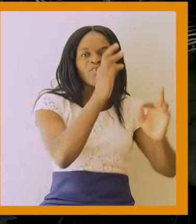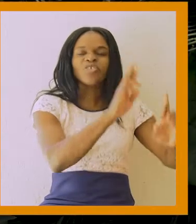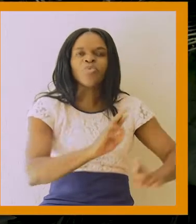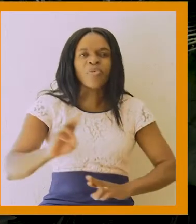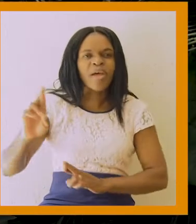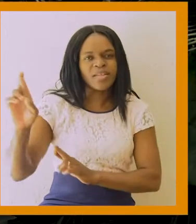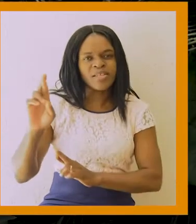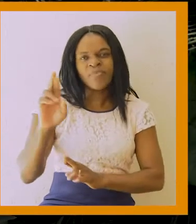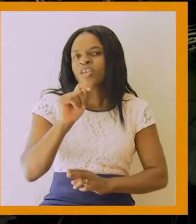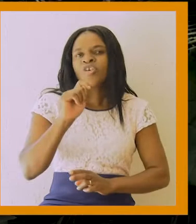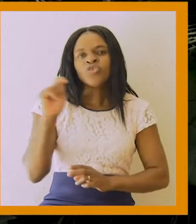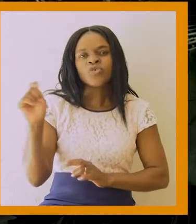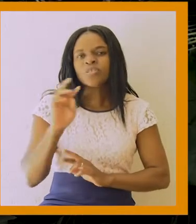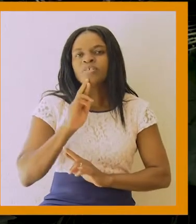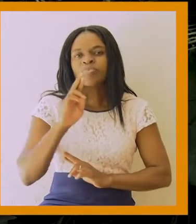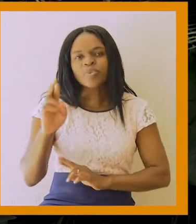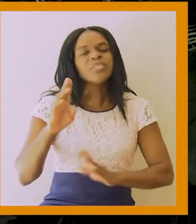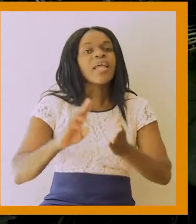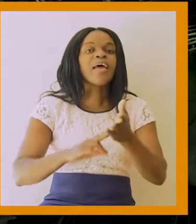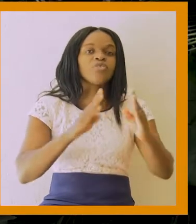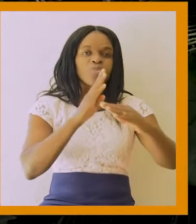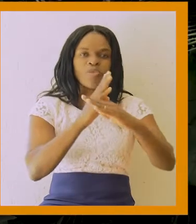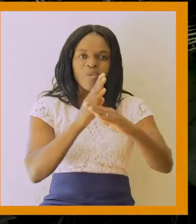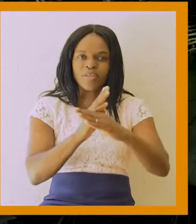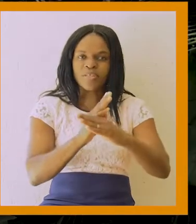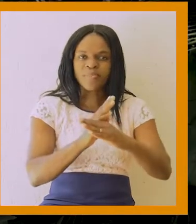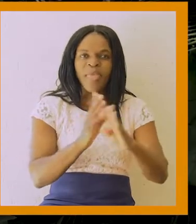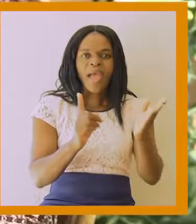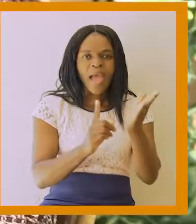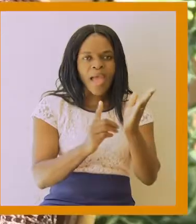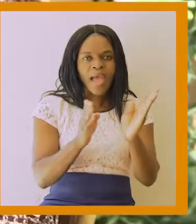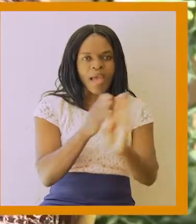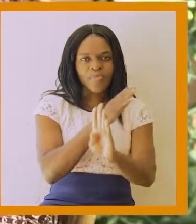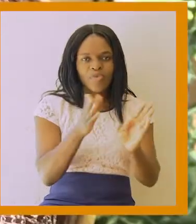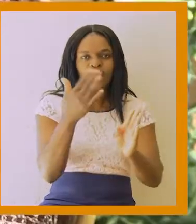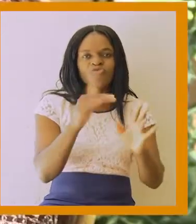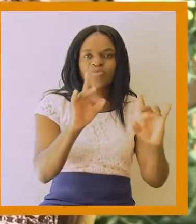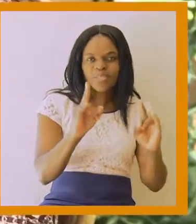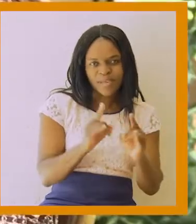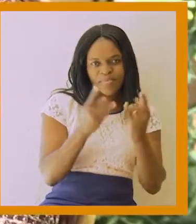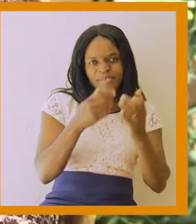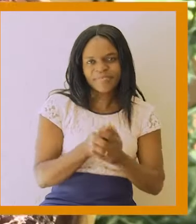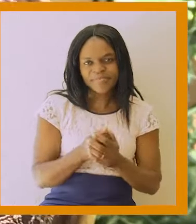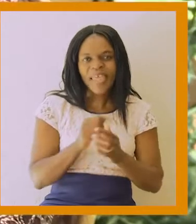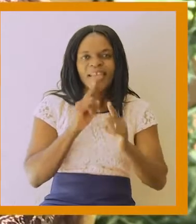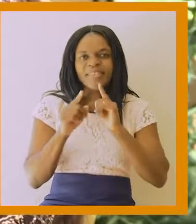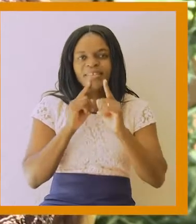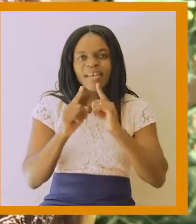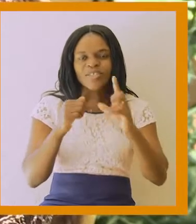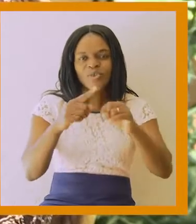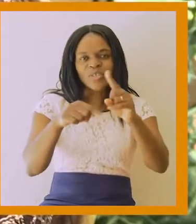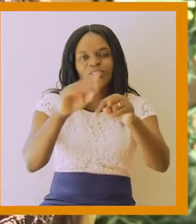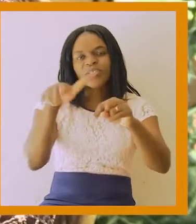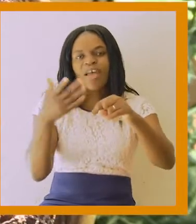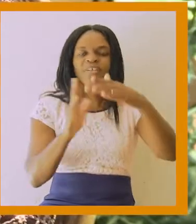be ready to react in a way that would prevent it from happening. Mm-hmm. The